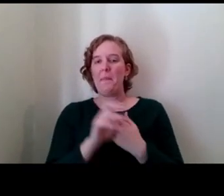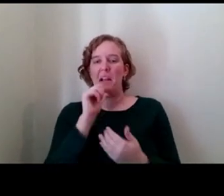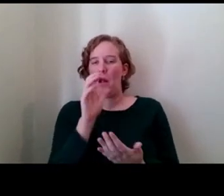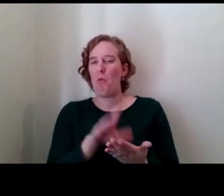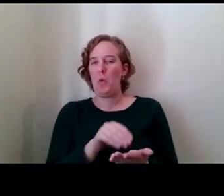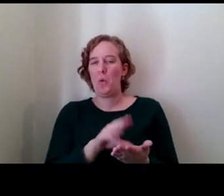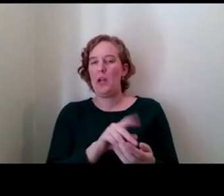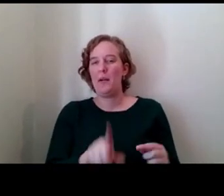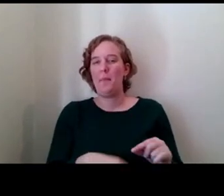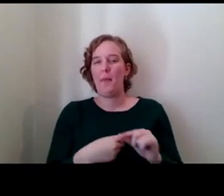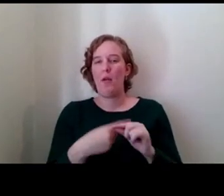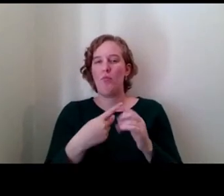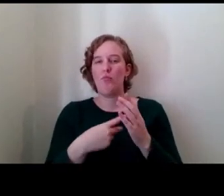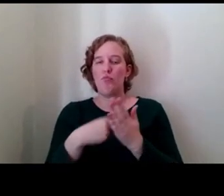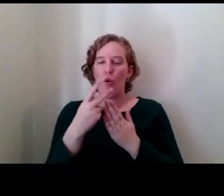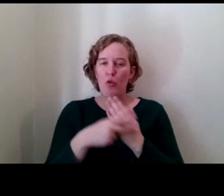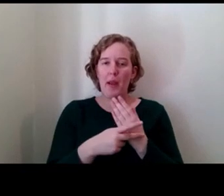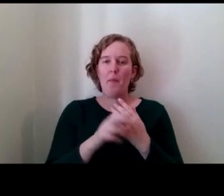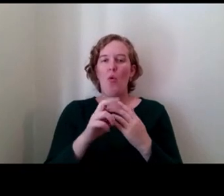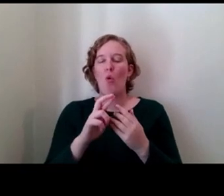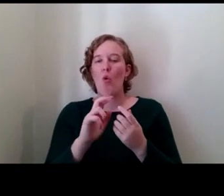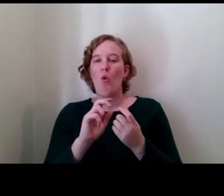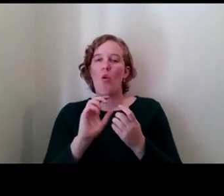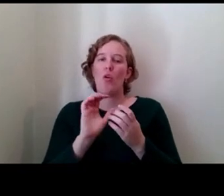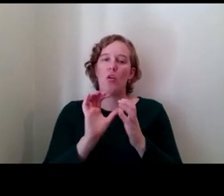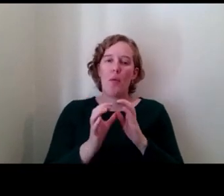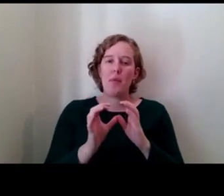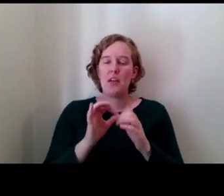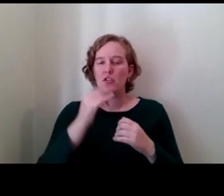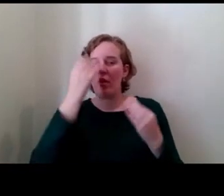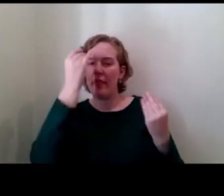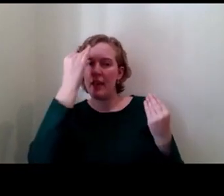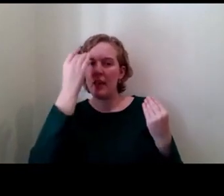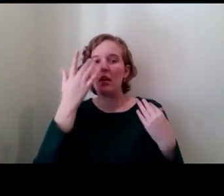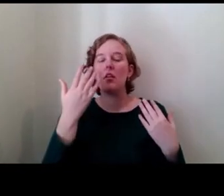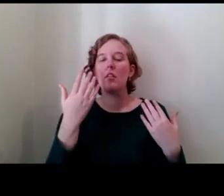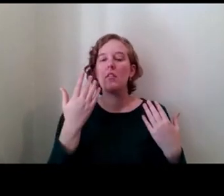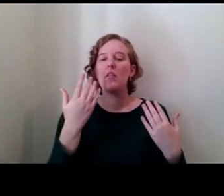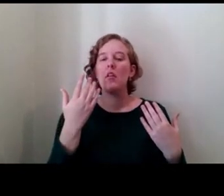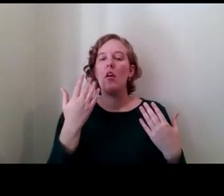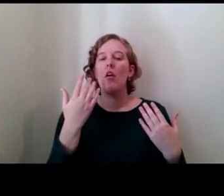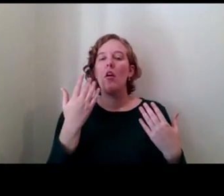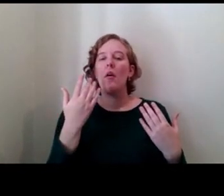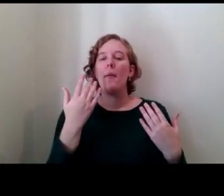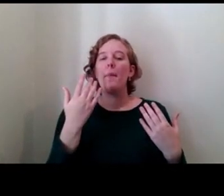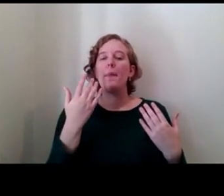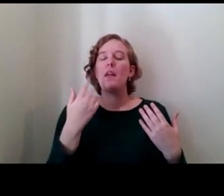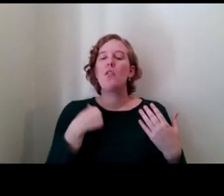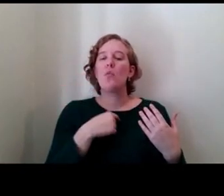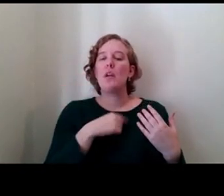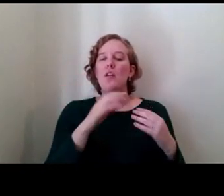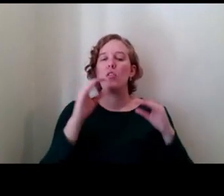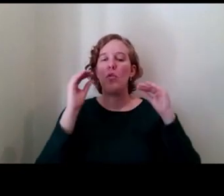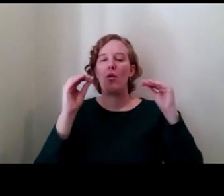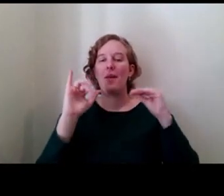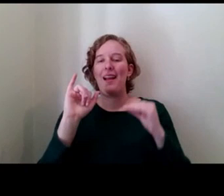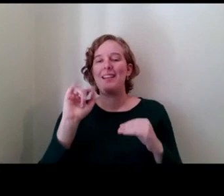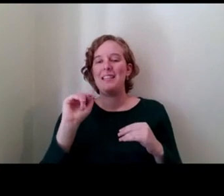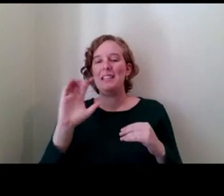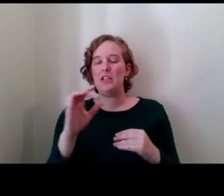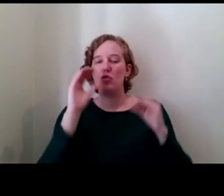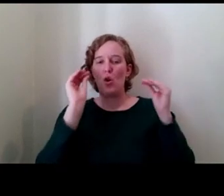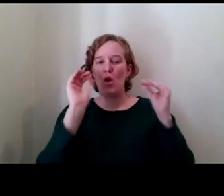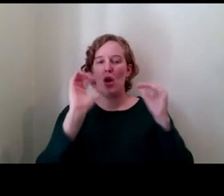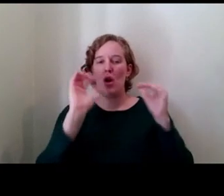about programming or computational thinking. Of course, we taught all our students, we taught them ICT. We were teaching them how to use existing